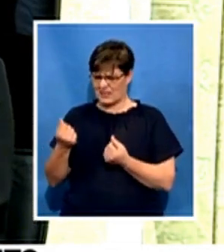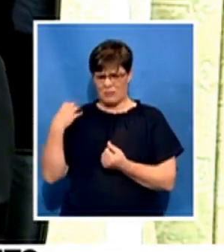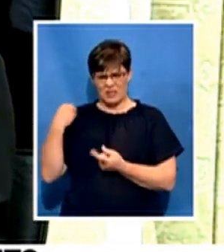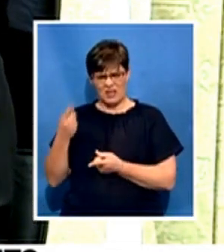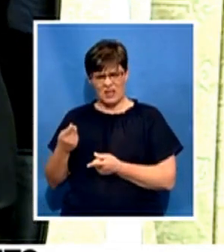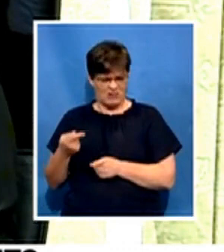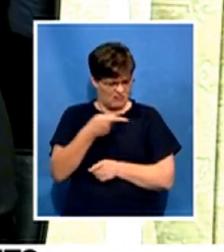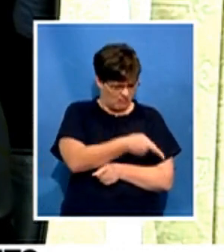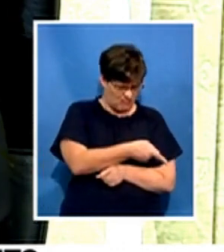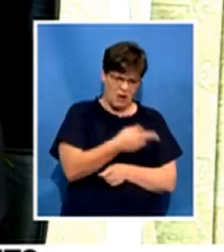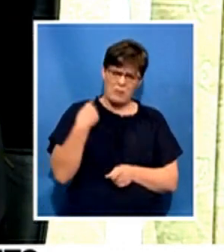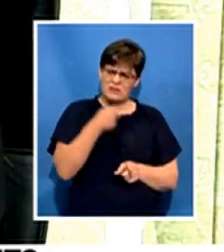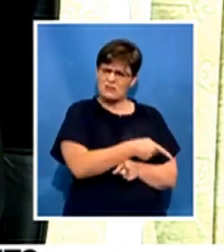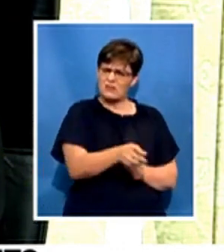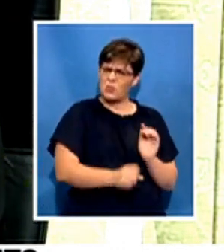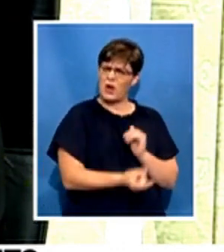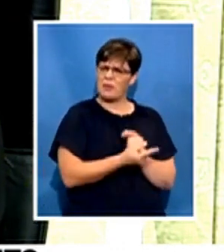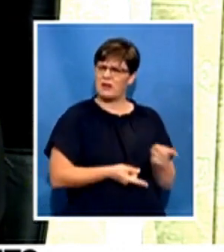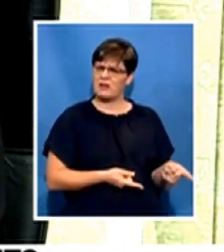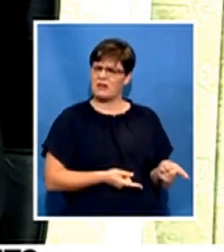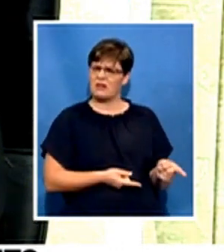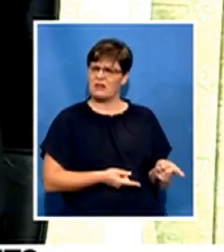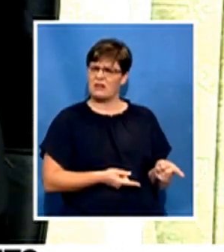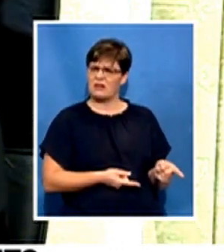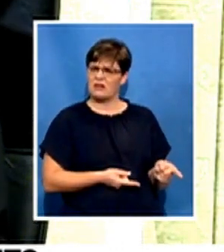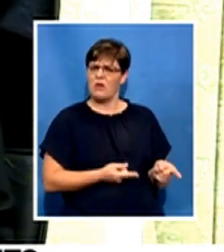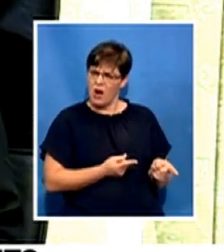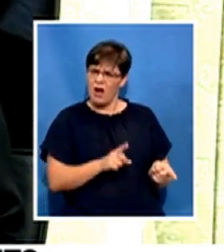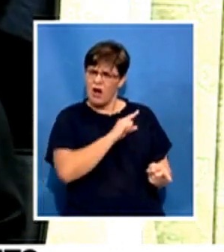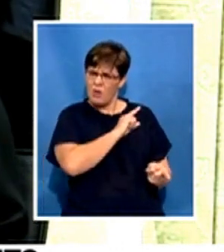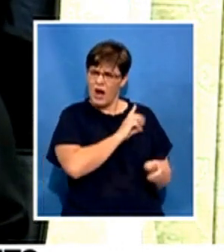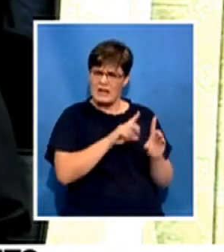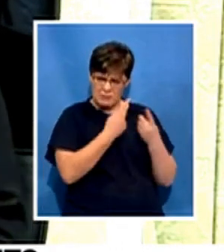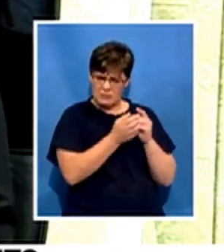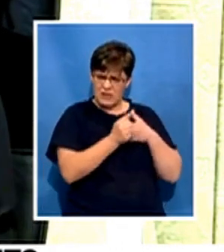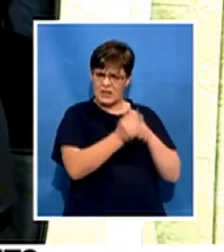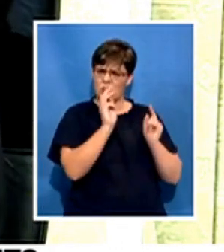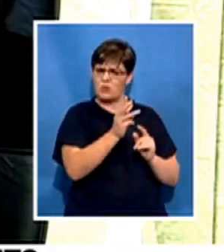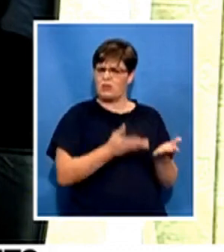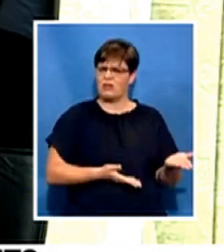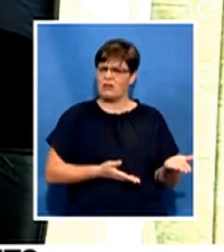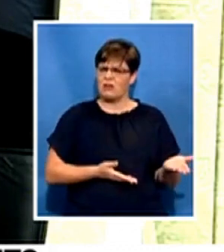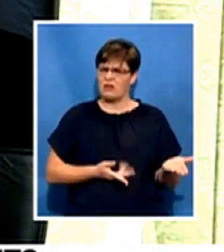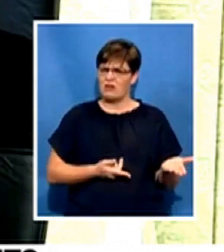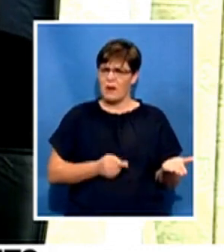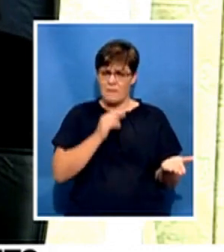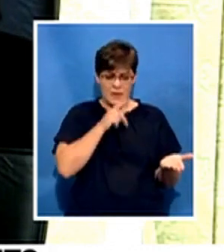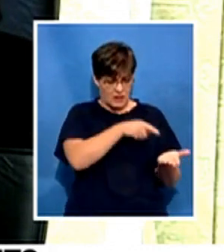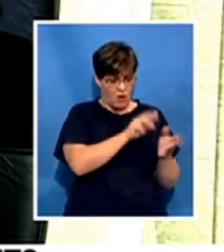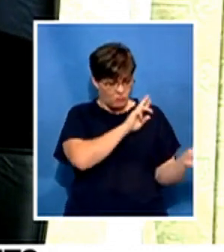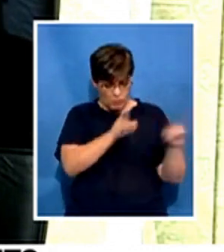have departments to be leading? Are they accountable to him, or are they accountable to the